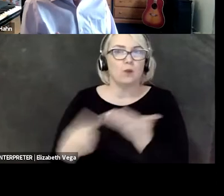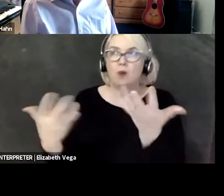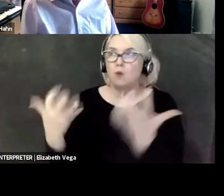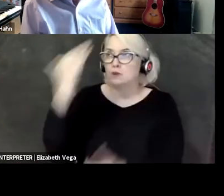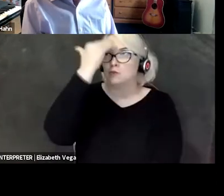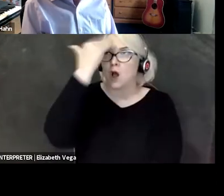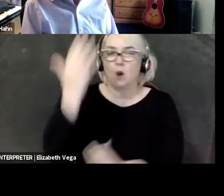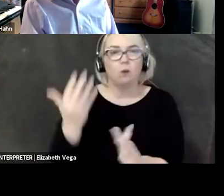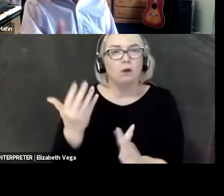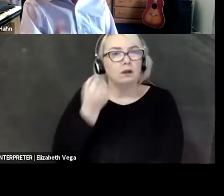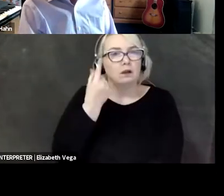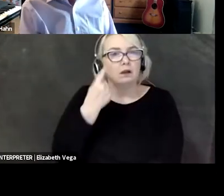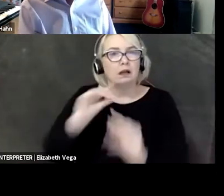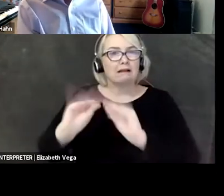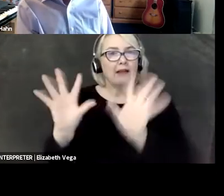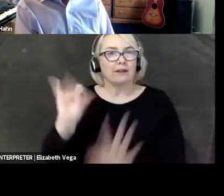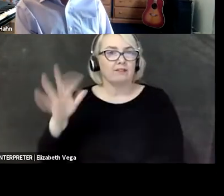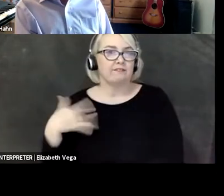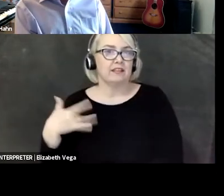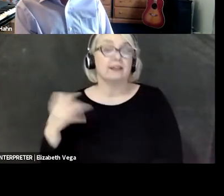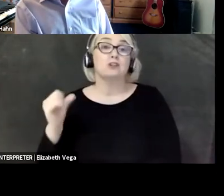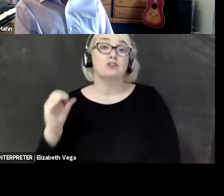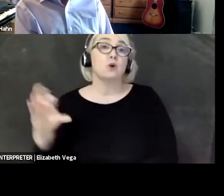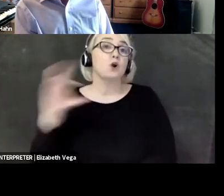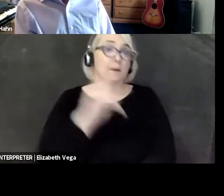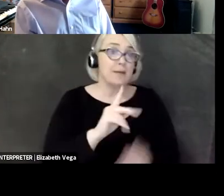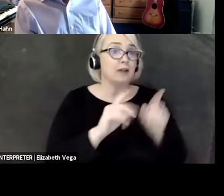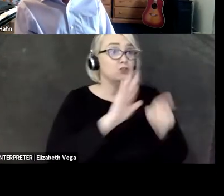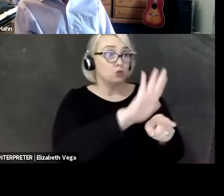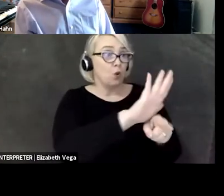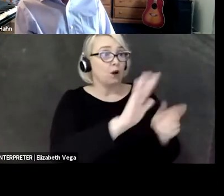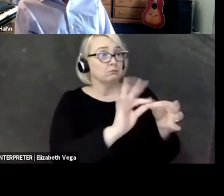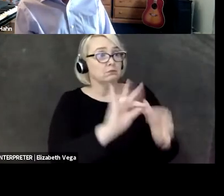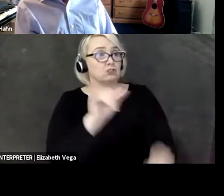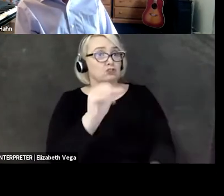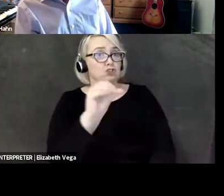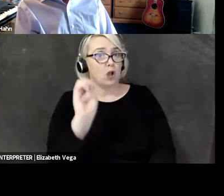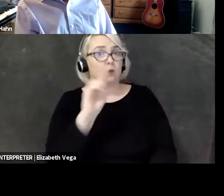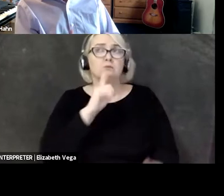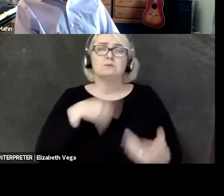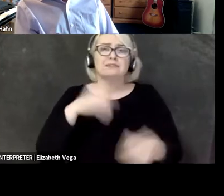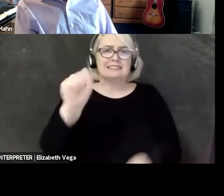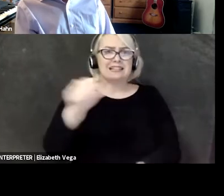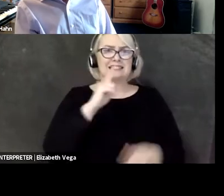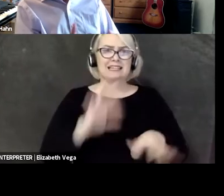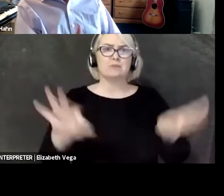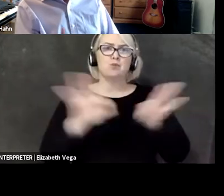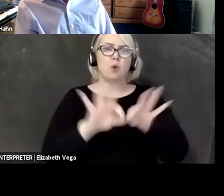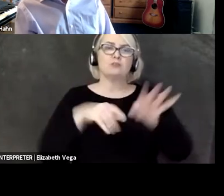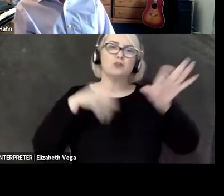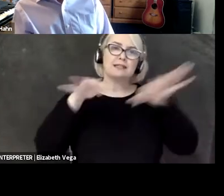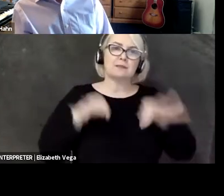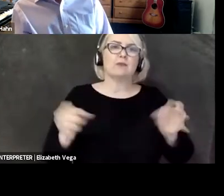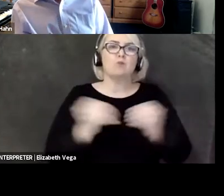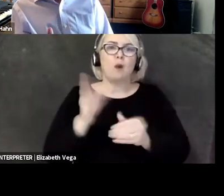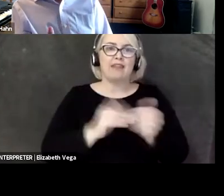clarity of the feeling. And so going back to what you're saying, Joe, is that you do want to introduce more than just the nuts and